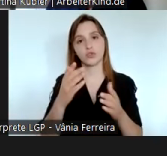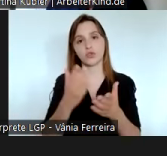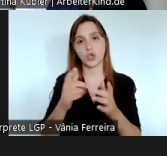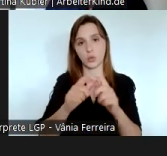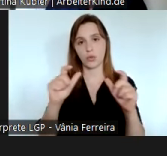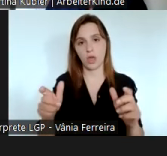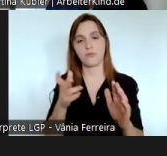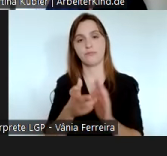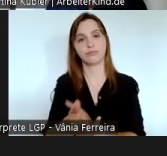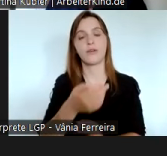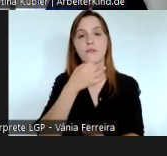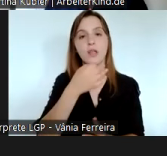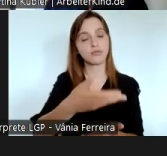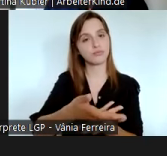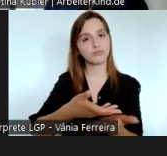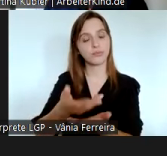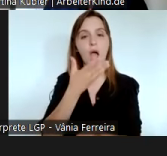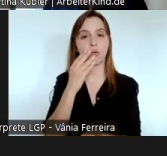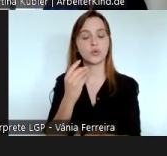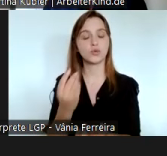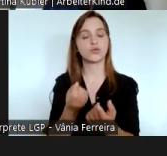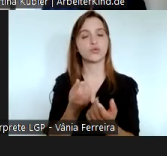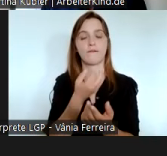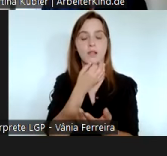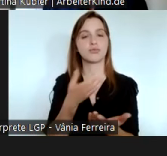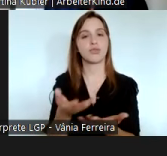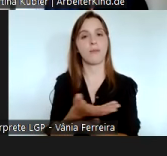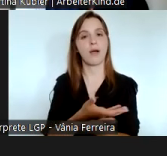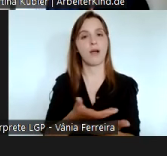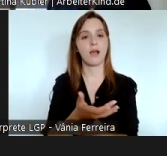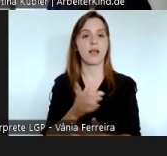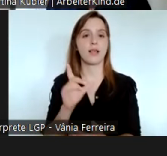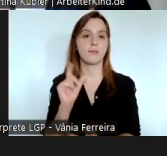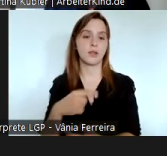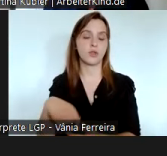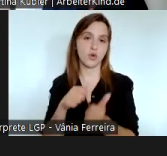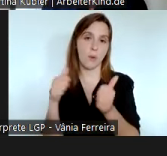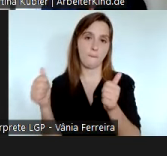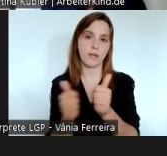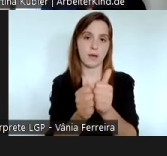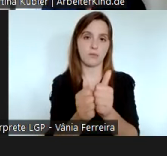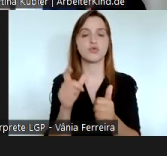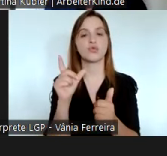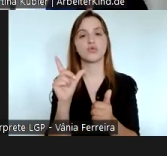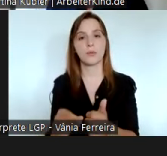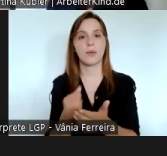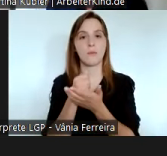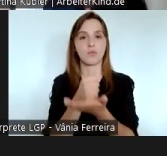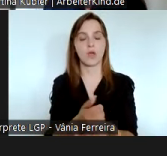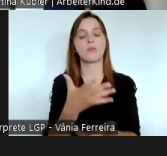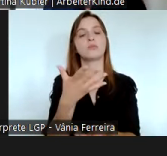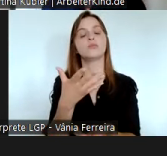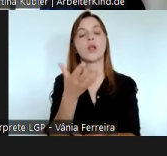students, school students, but we also accompany and support university students, especially in their first